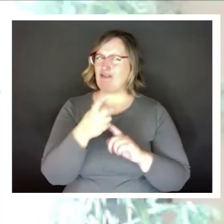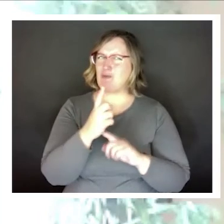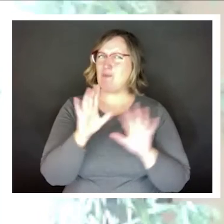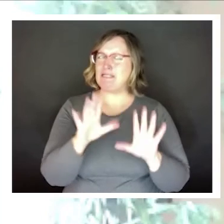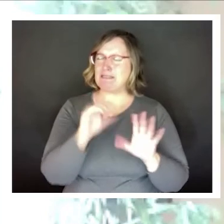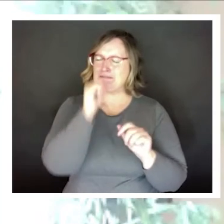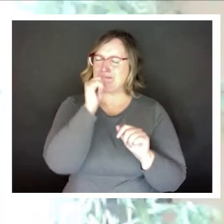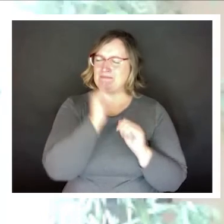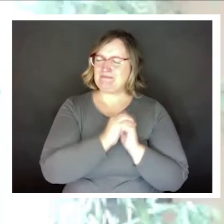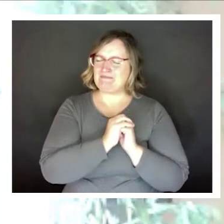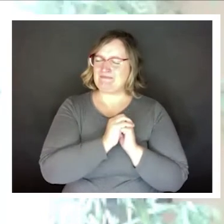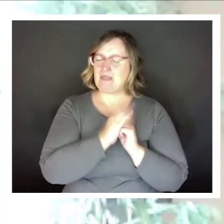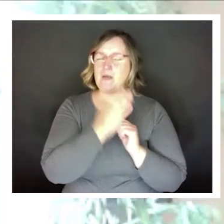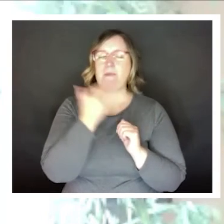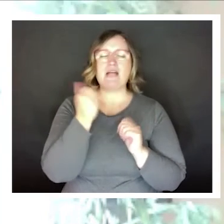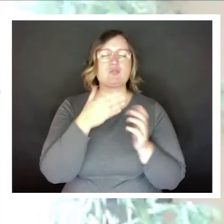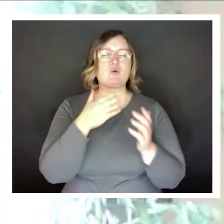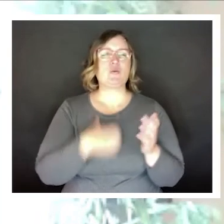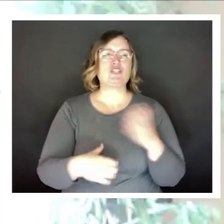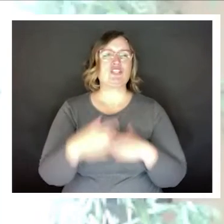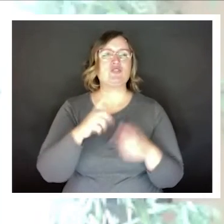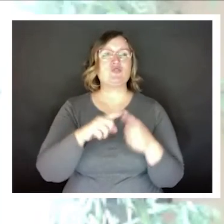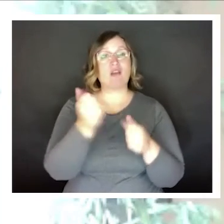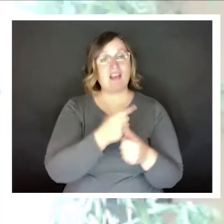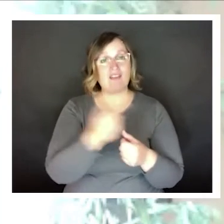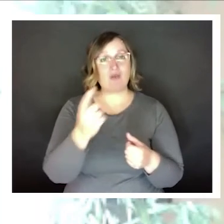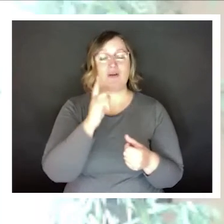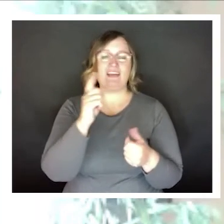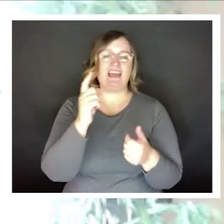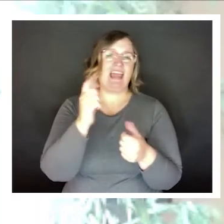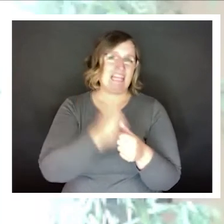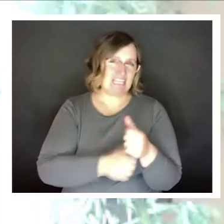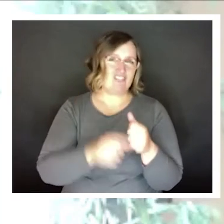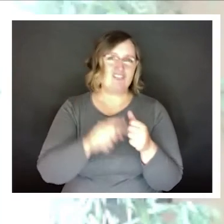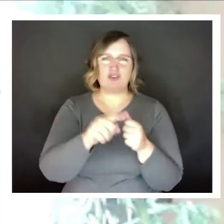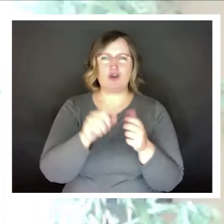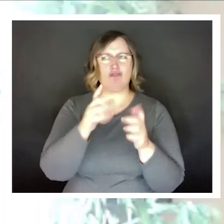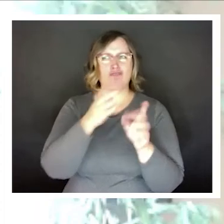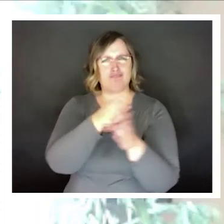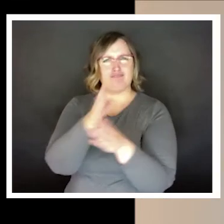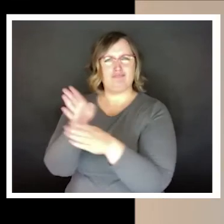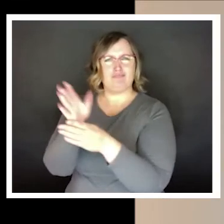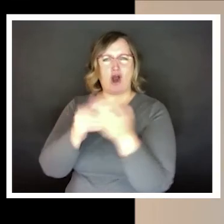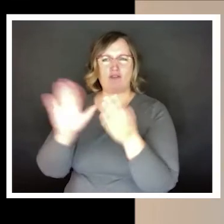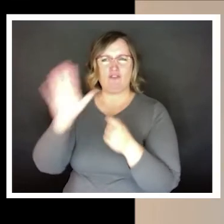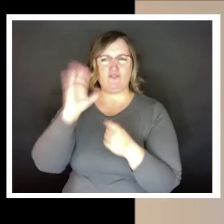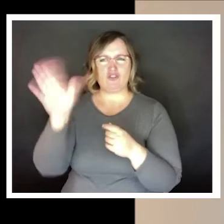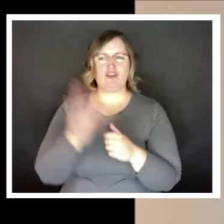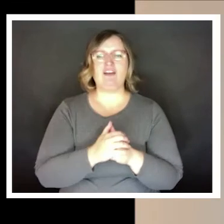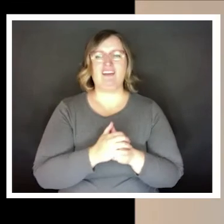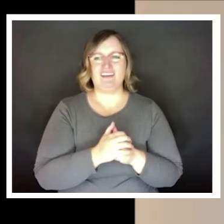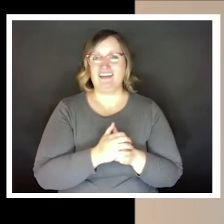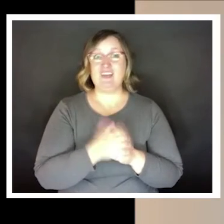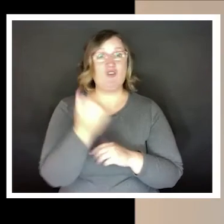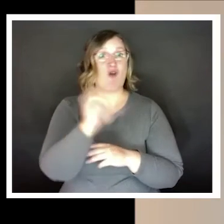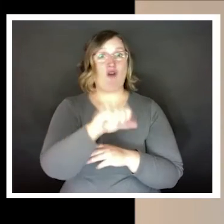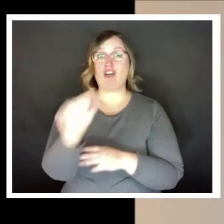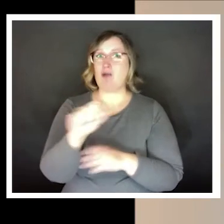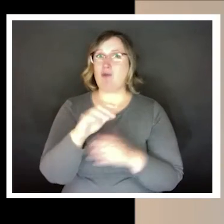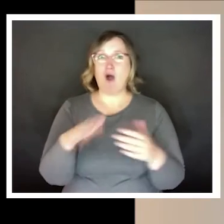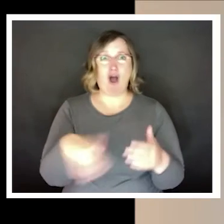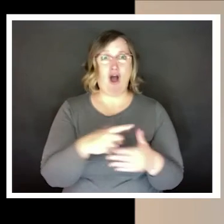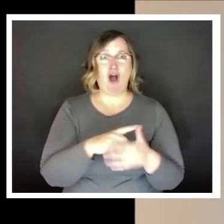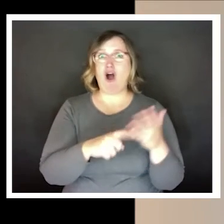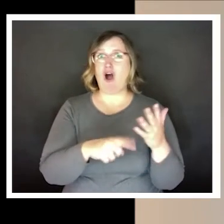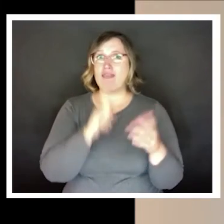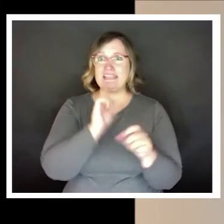Best wishes to everyone in every and each endeavor of your future. You overcome all the tests, all the